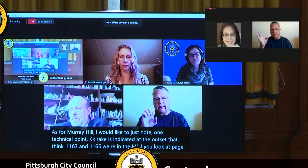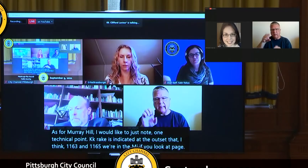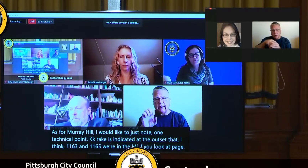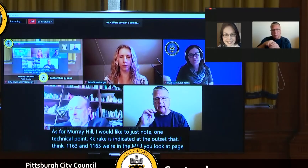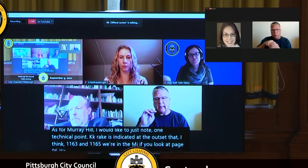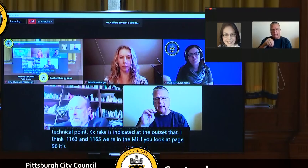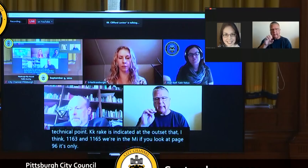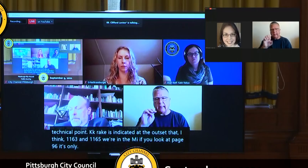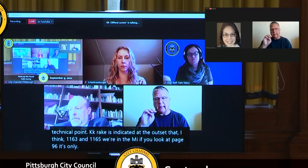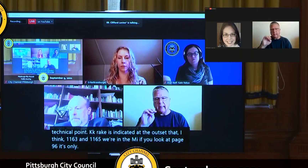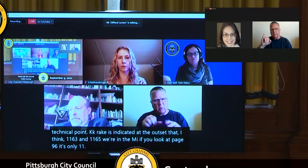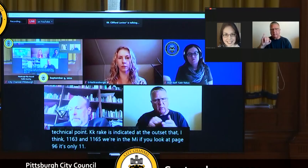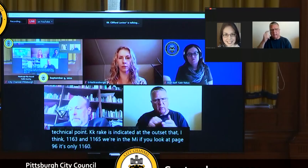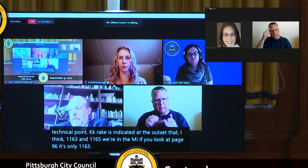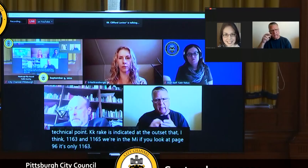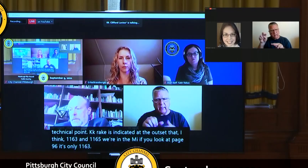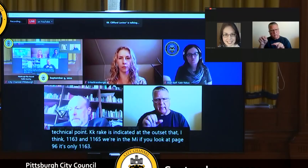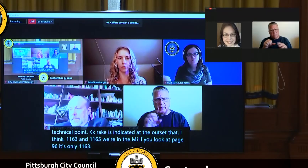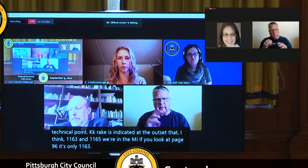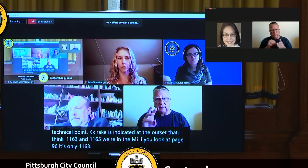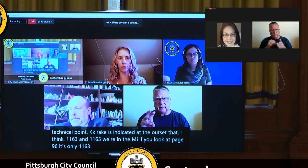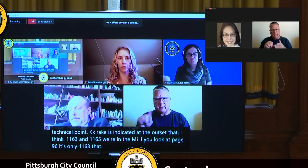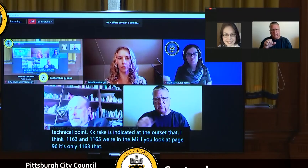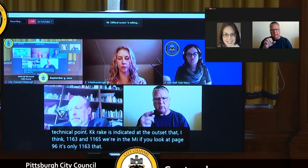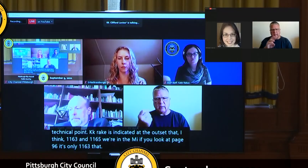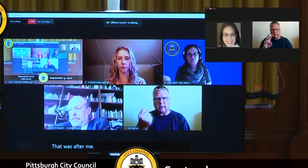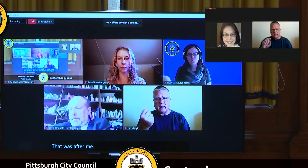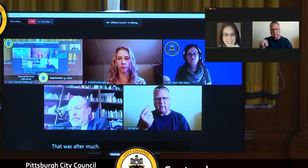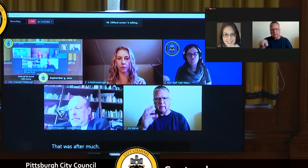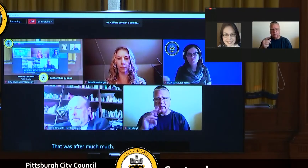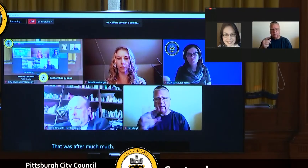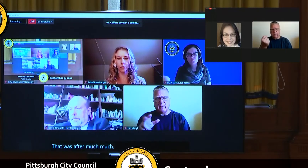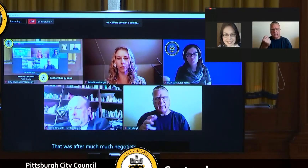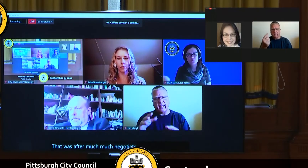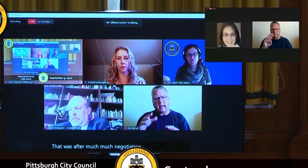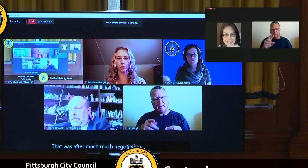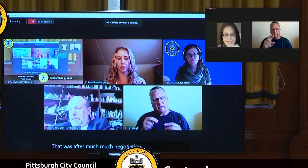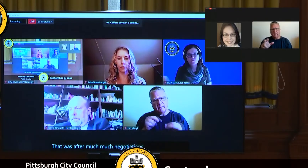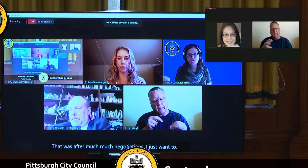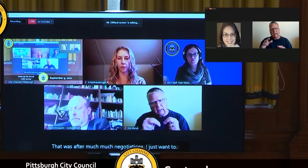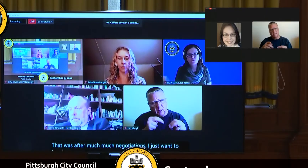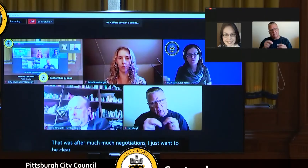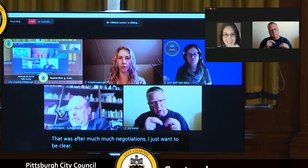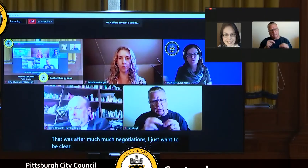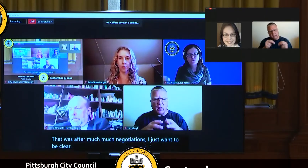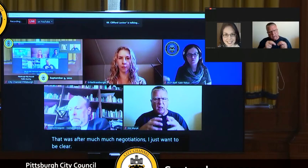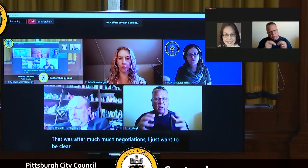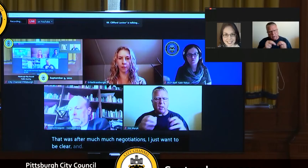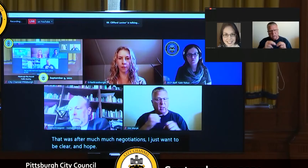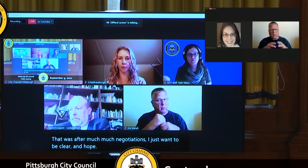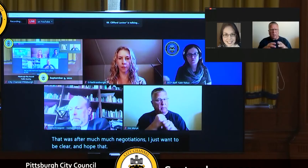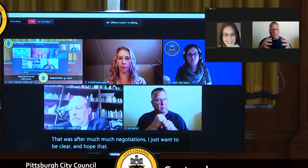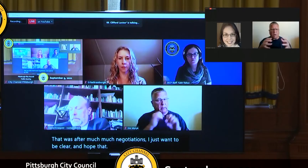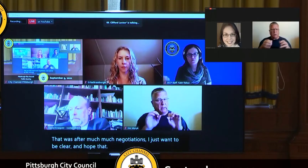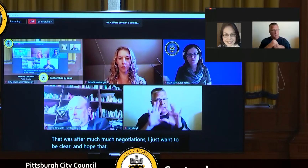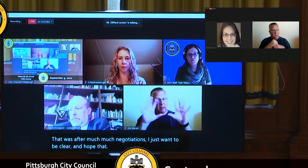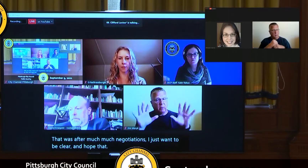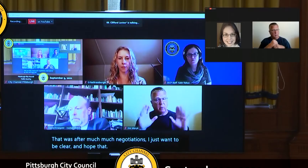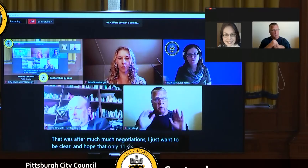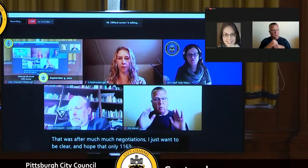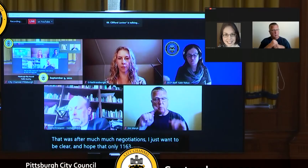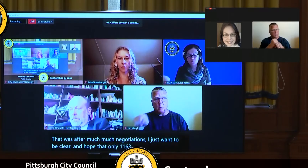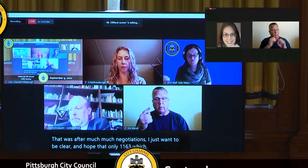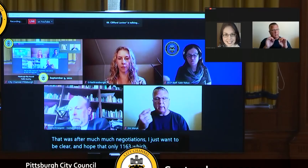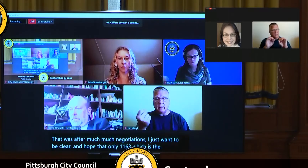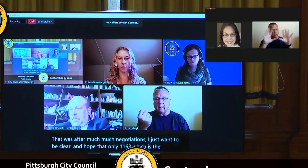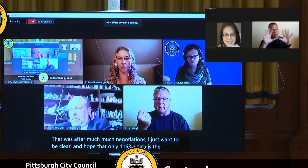only 1163. That was after much negotiation. So I just want to be clear and hope that only 1163, which is